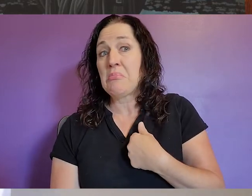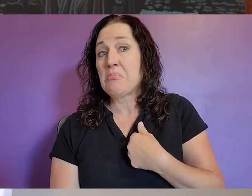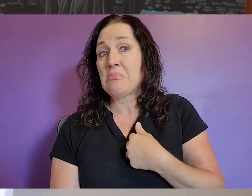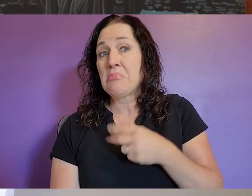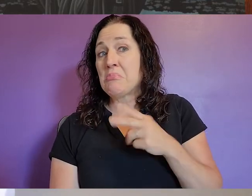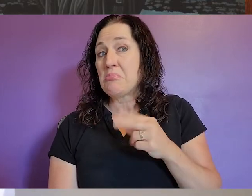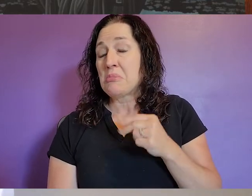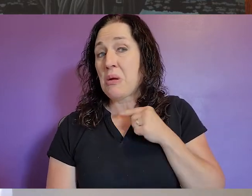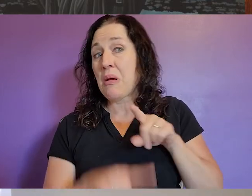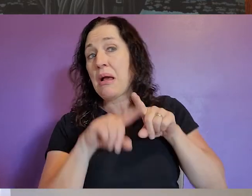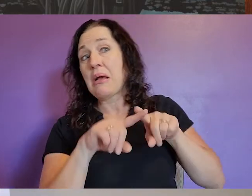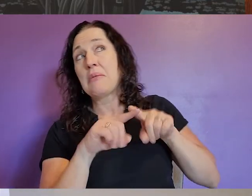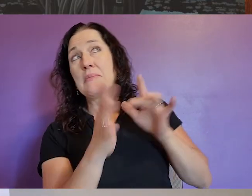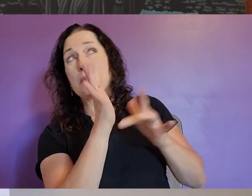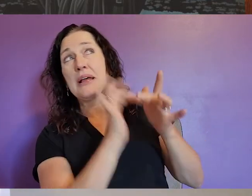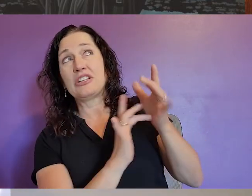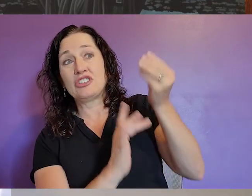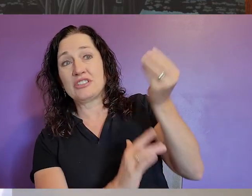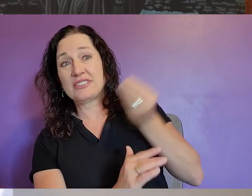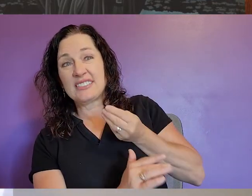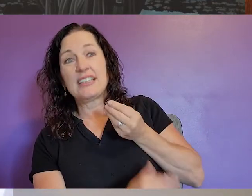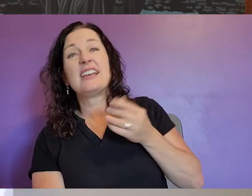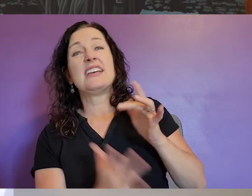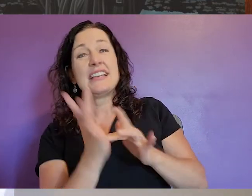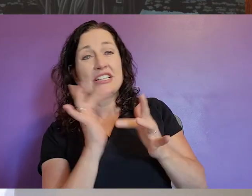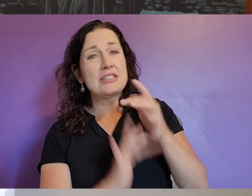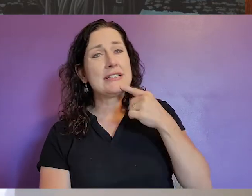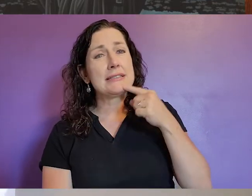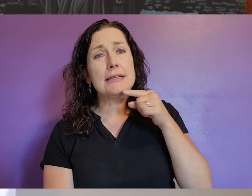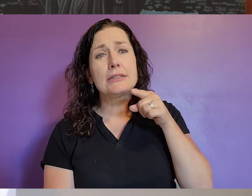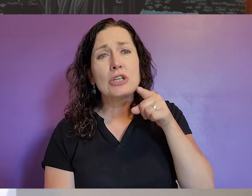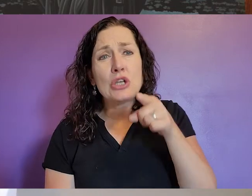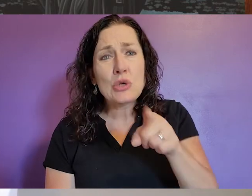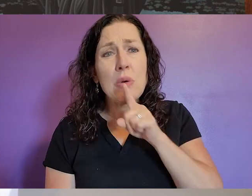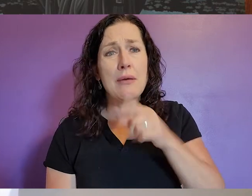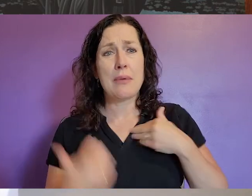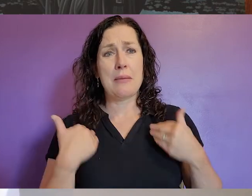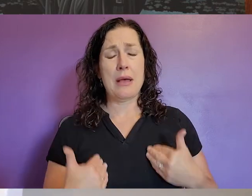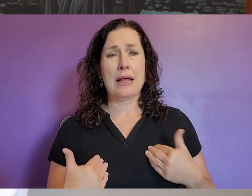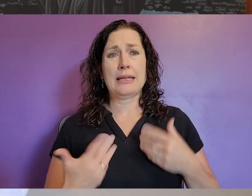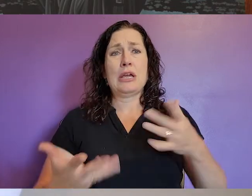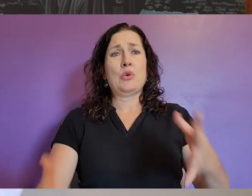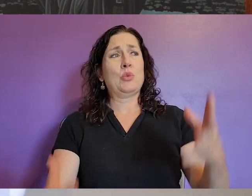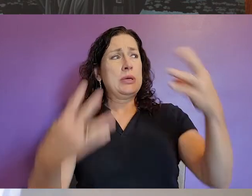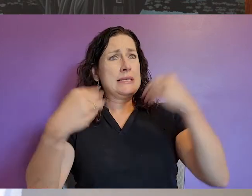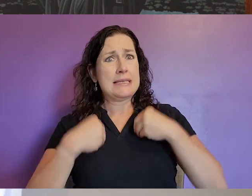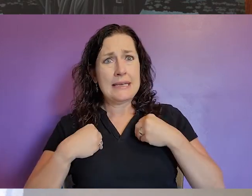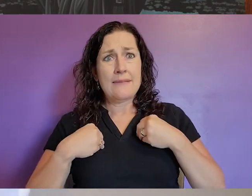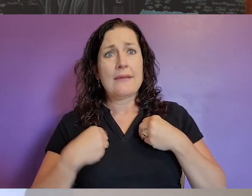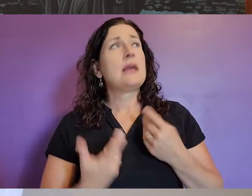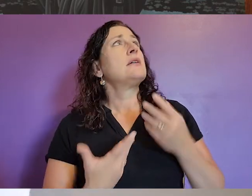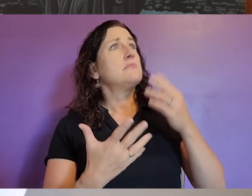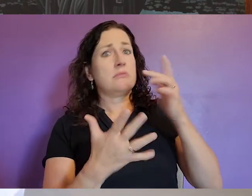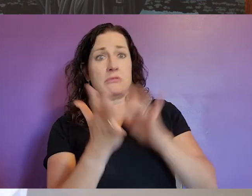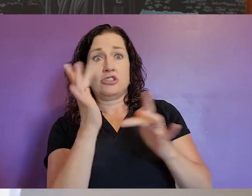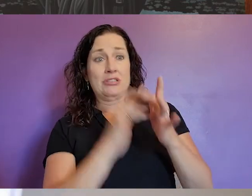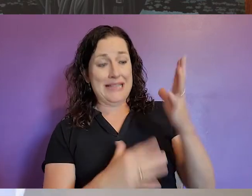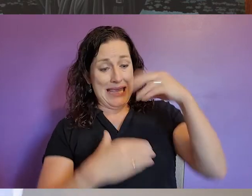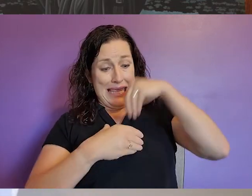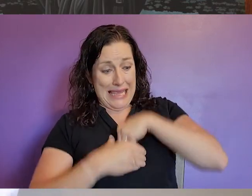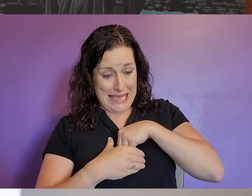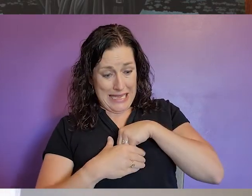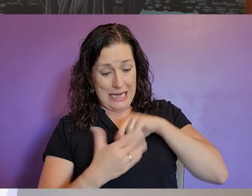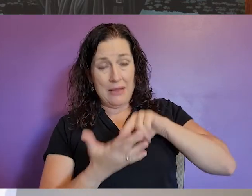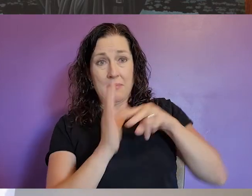are by the action of Jesus saying, this is my body, you are my body, receive me and receive me